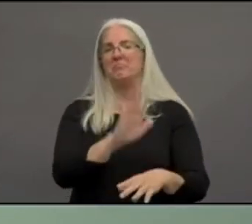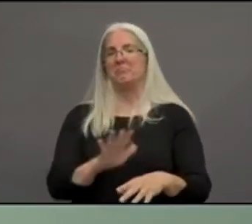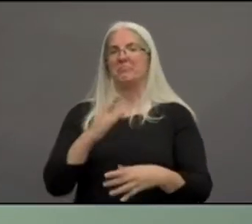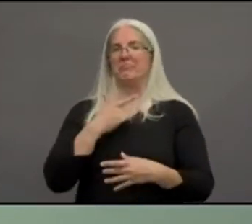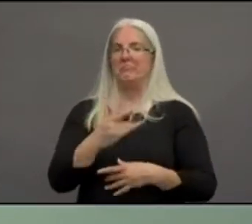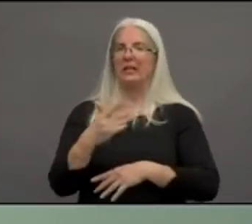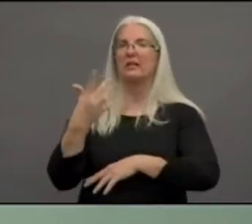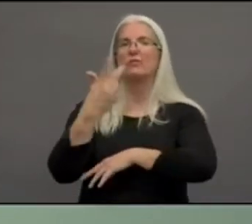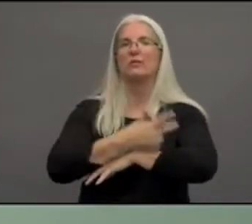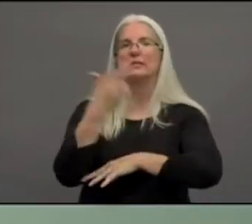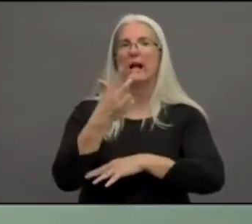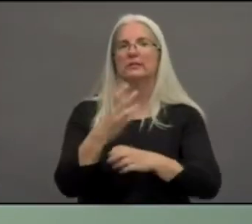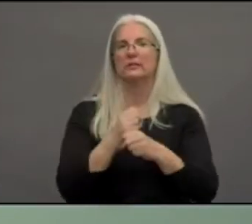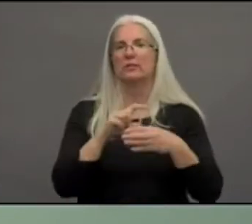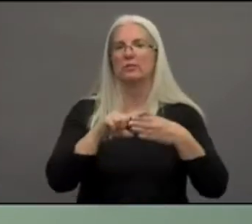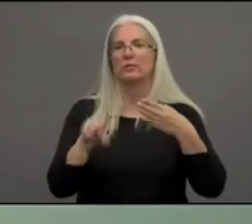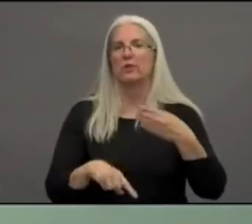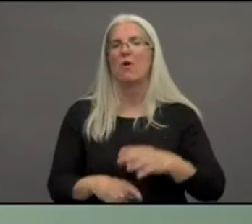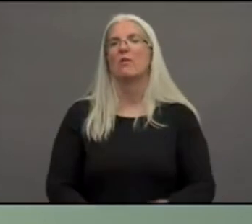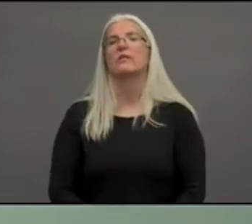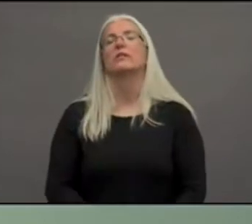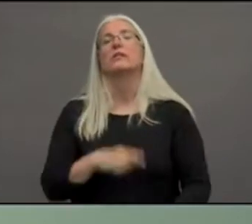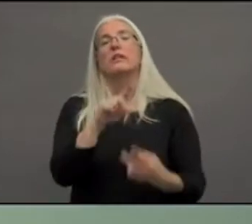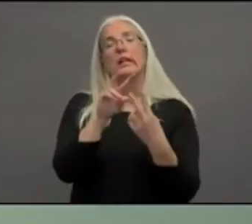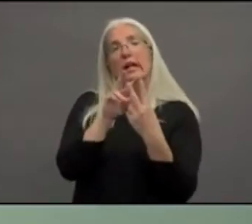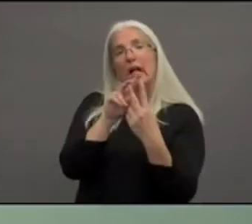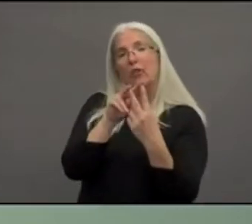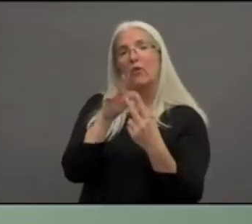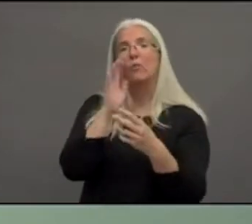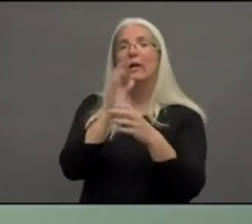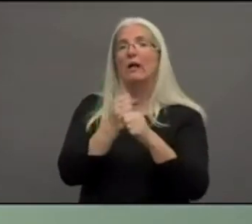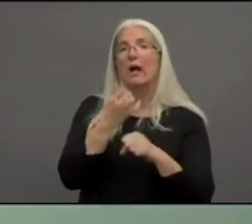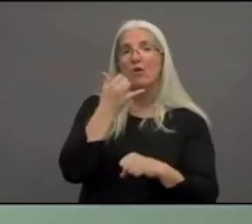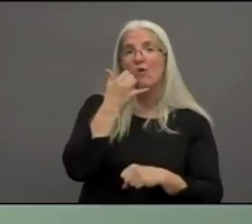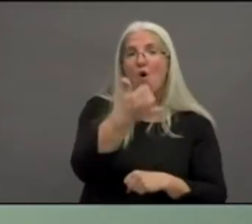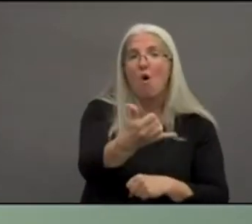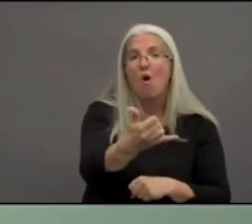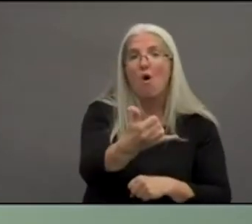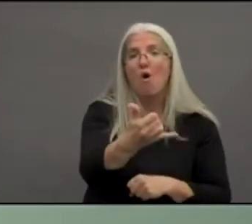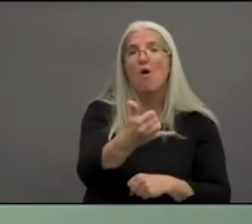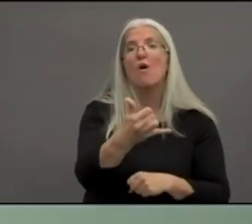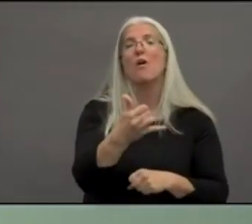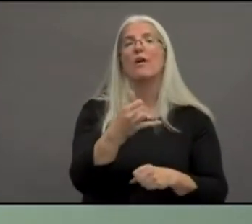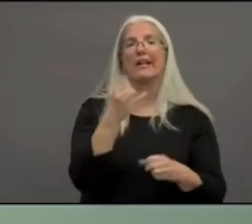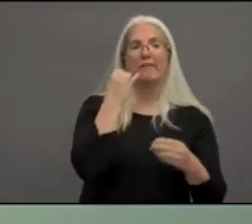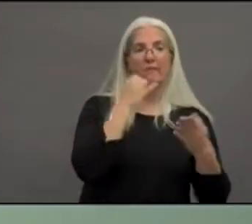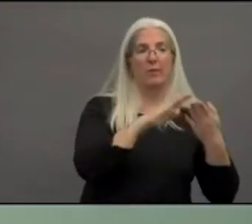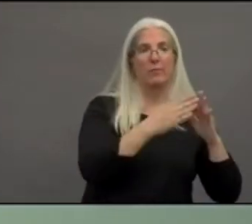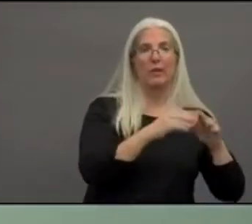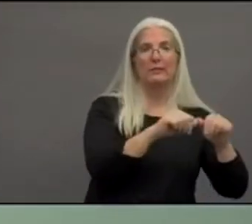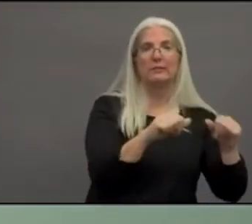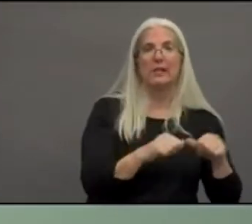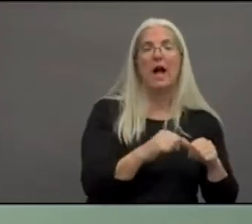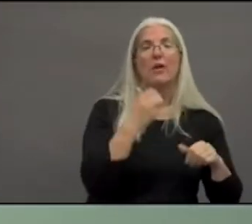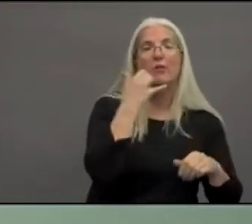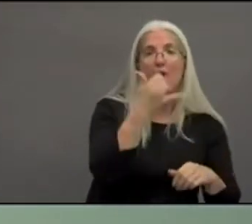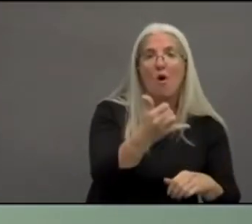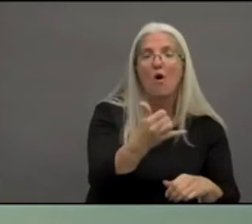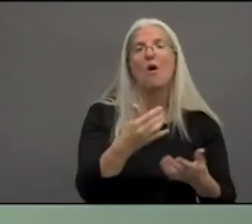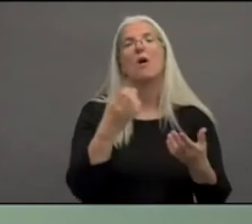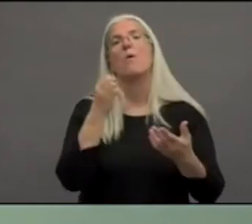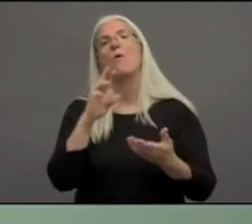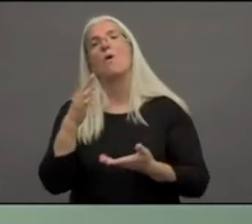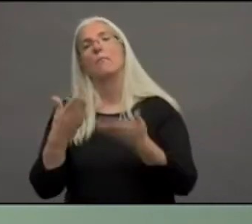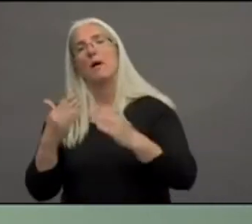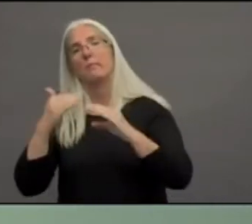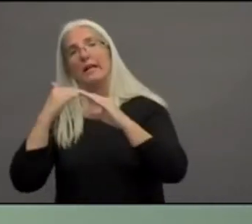you'll either receive a phone call if you went through a community site, or you might receive an email. You might also have to